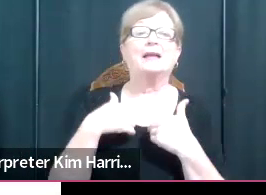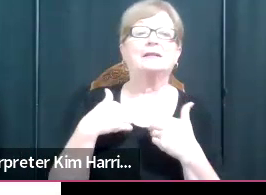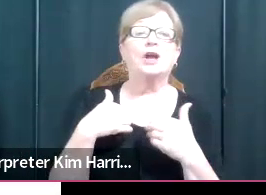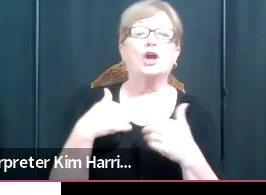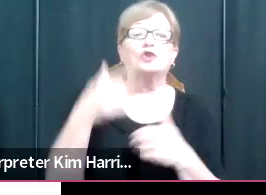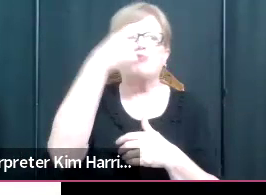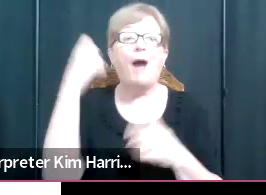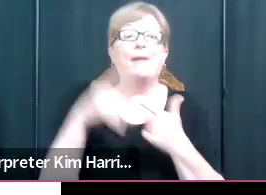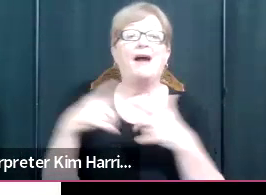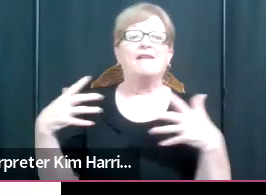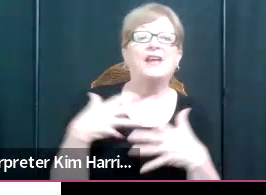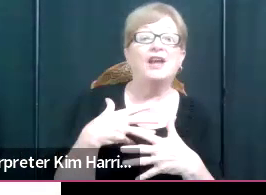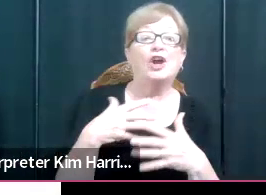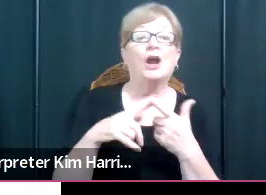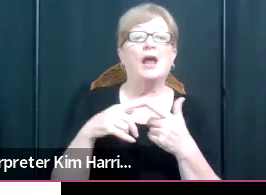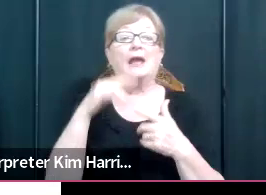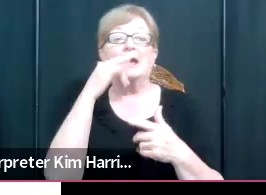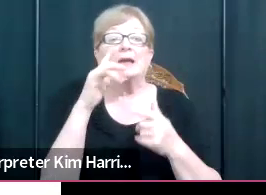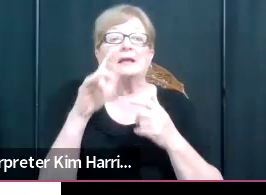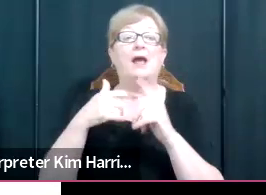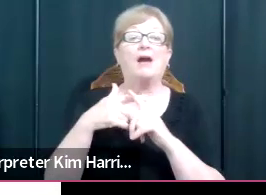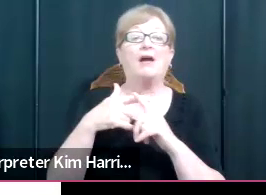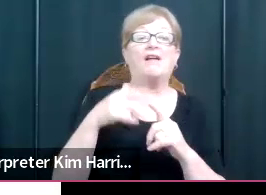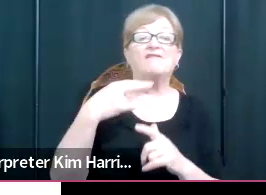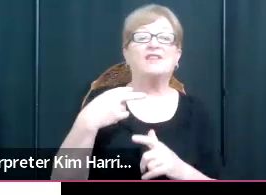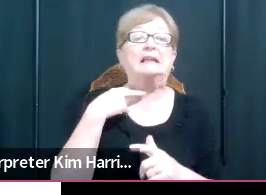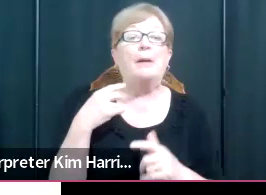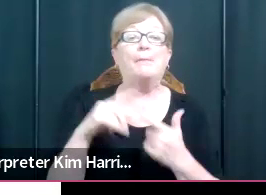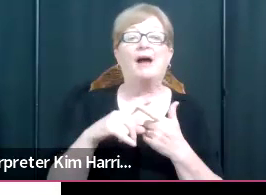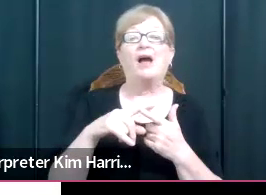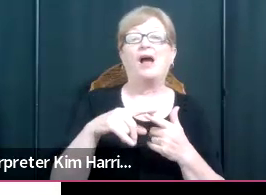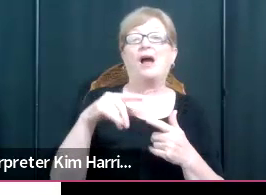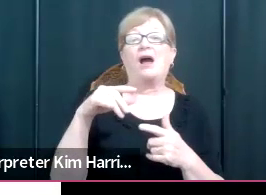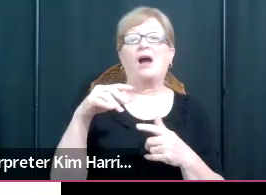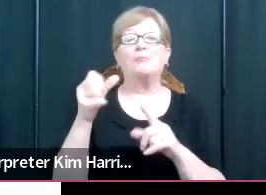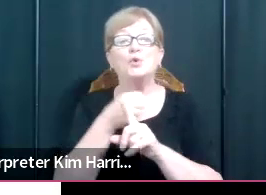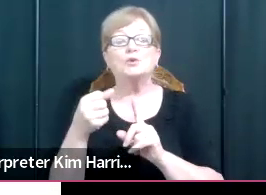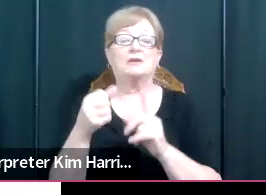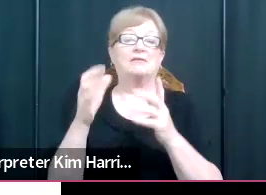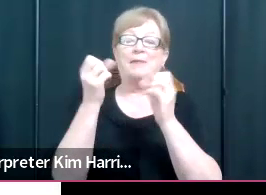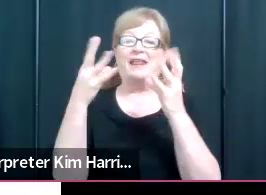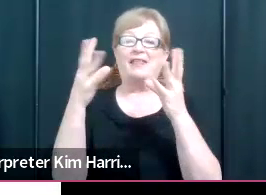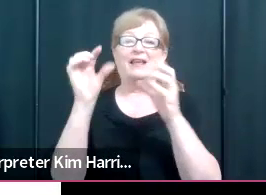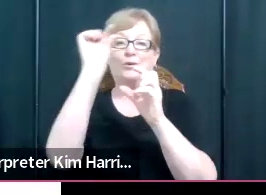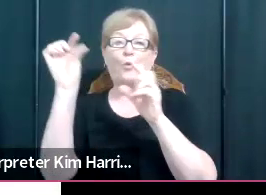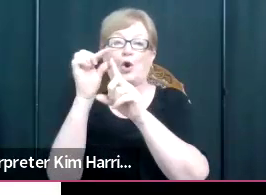anxiety, PTSD, victim, kids, etc.